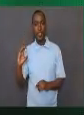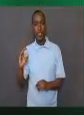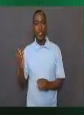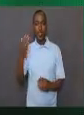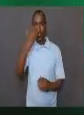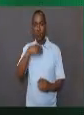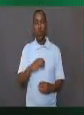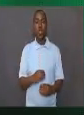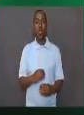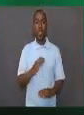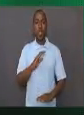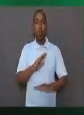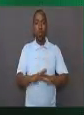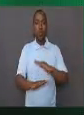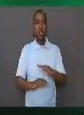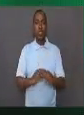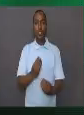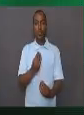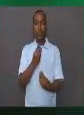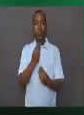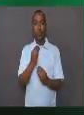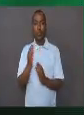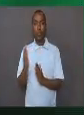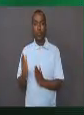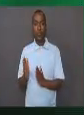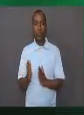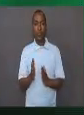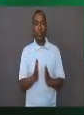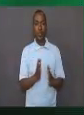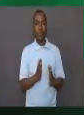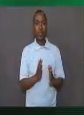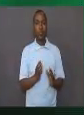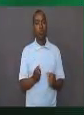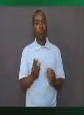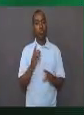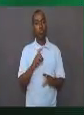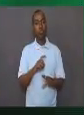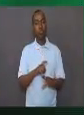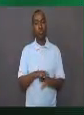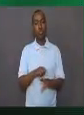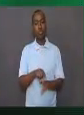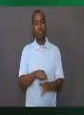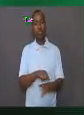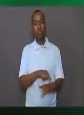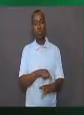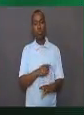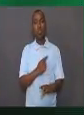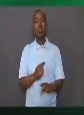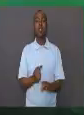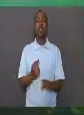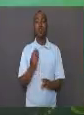This process makes food last much longer without going